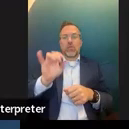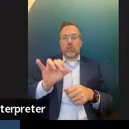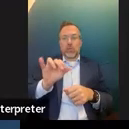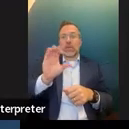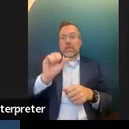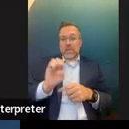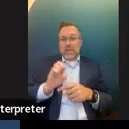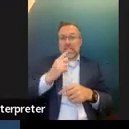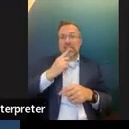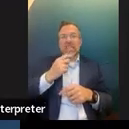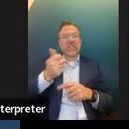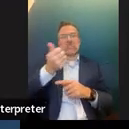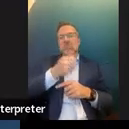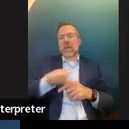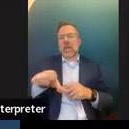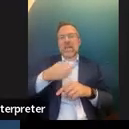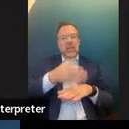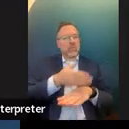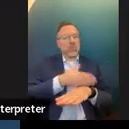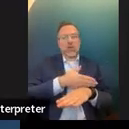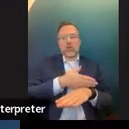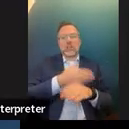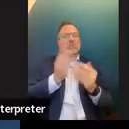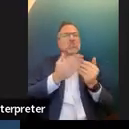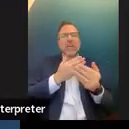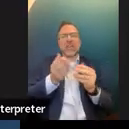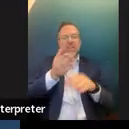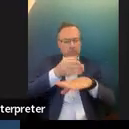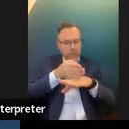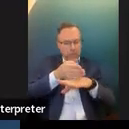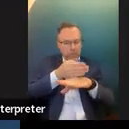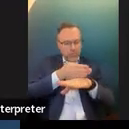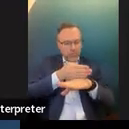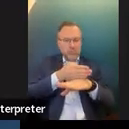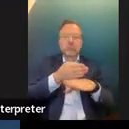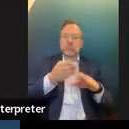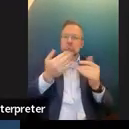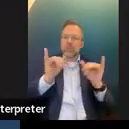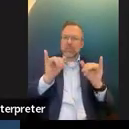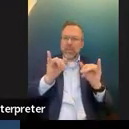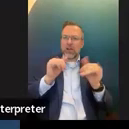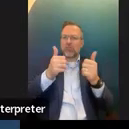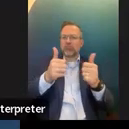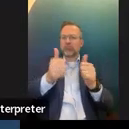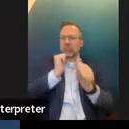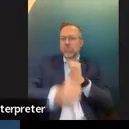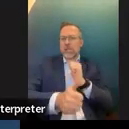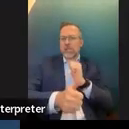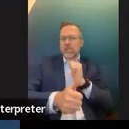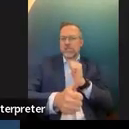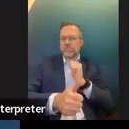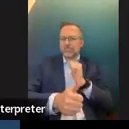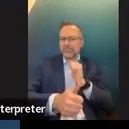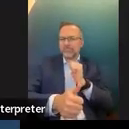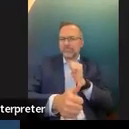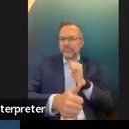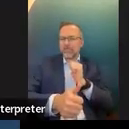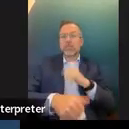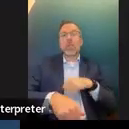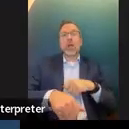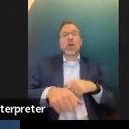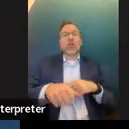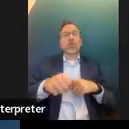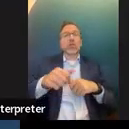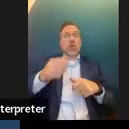progress is progress, merely more than de minimis. Okay, it counts. So, based on that, the hearing